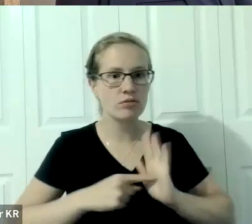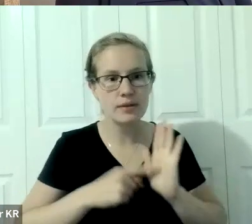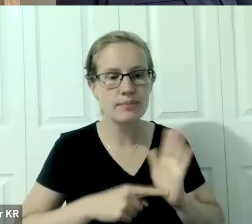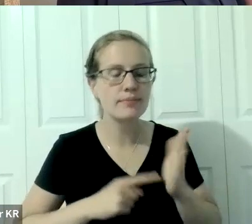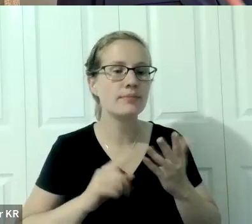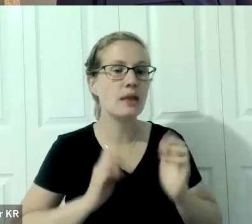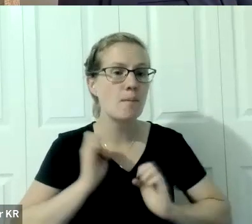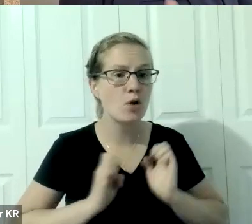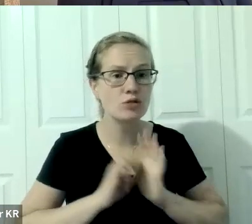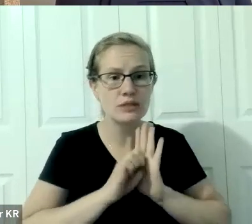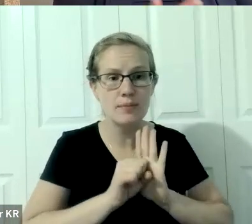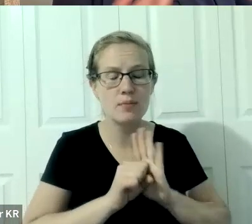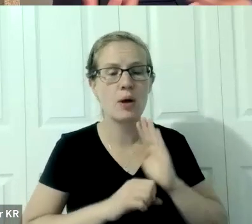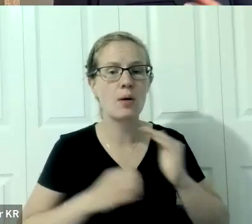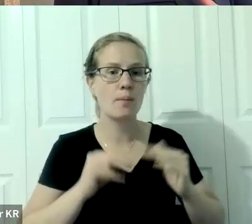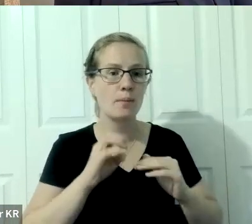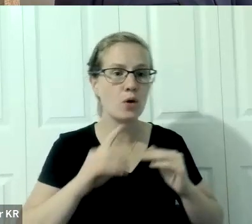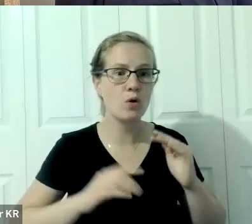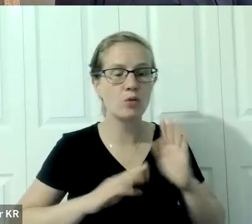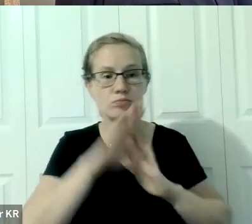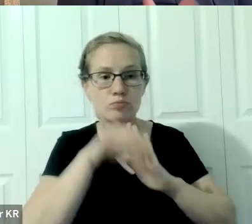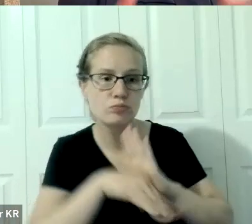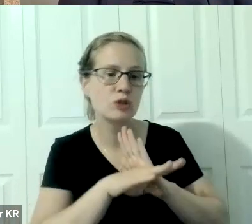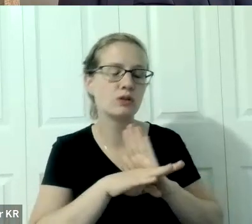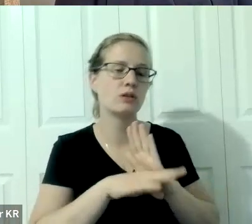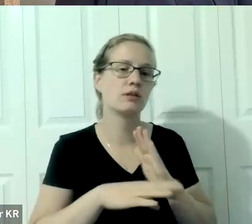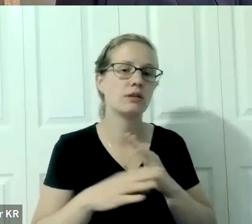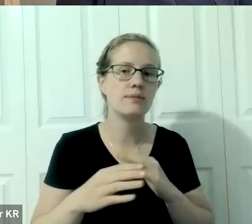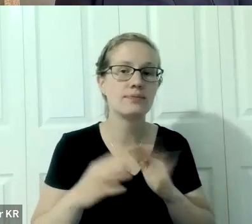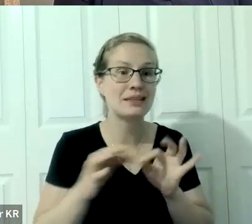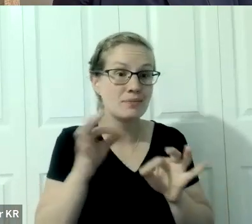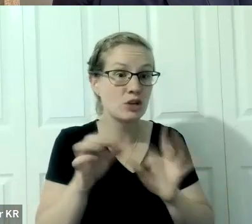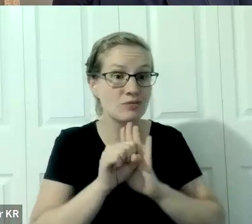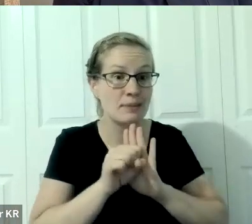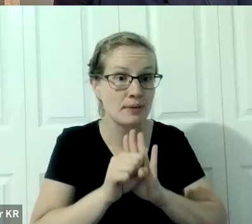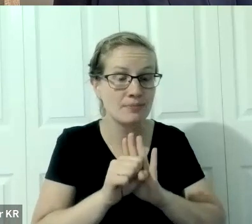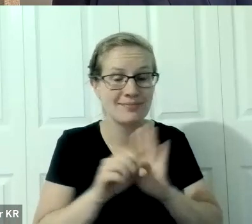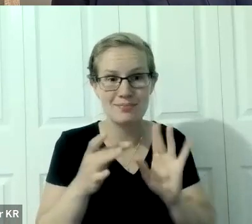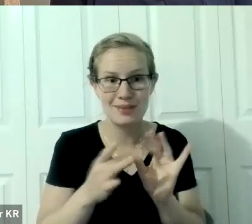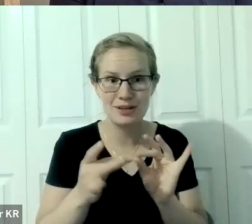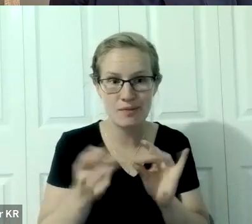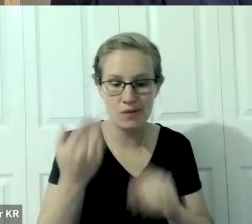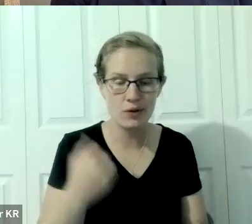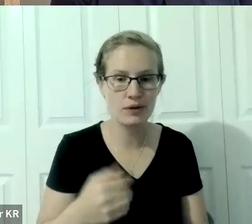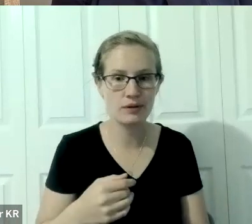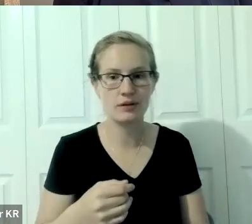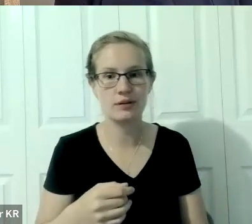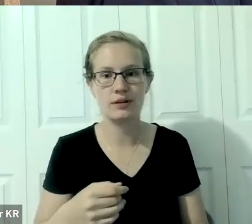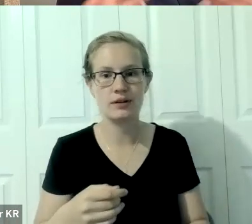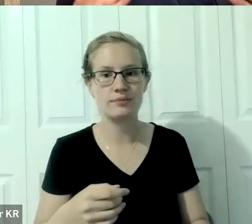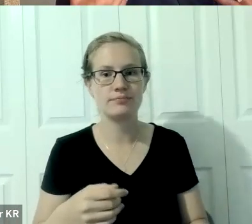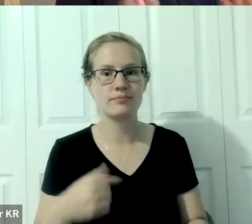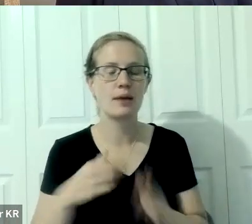emotional symptoms, mood swings, irritability, that sort of thing. Spiritual symptoms that we mentioned earlier, buying, praying